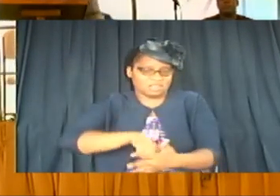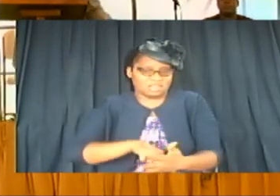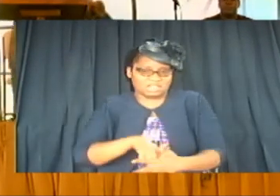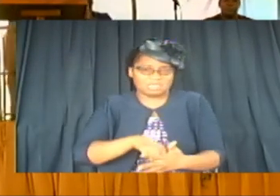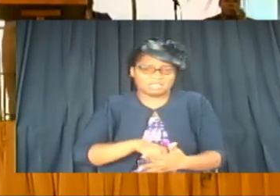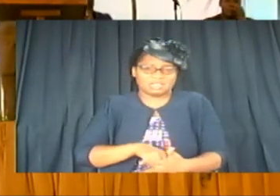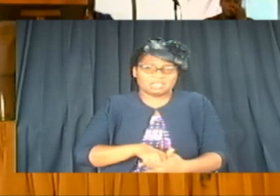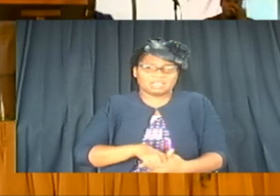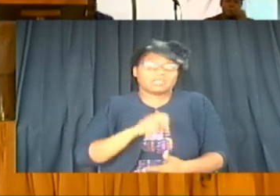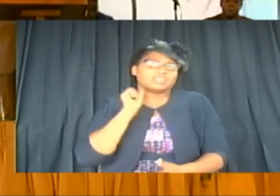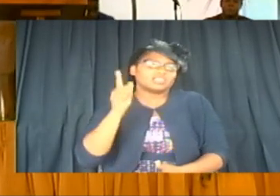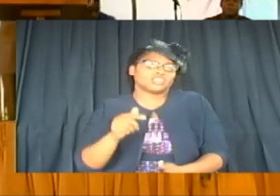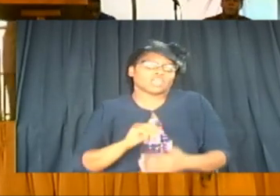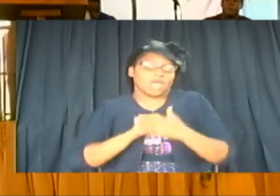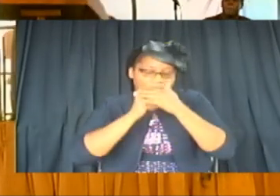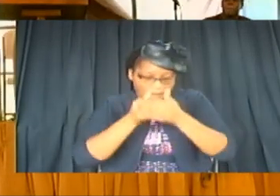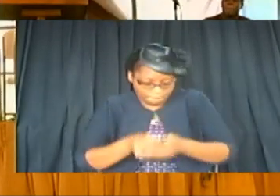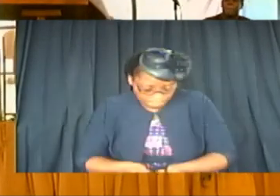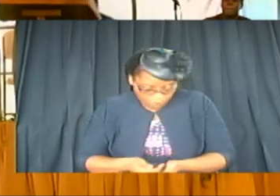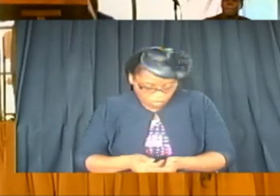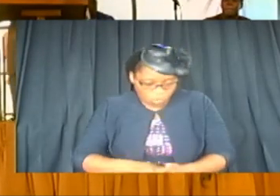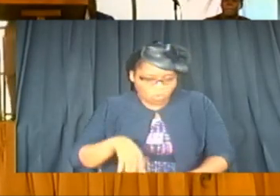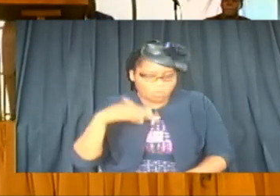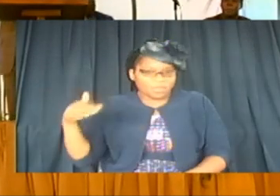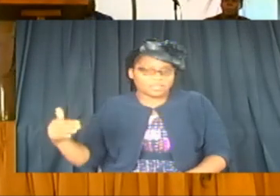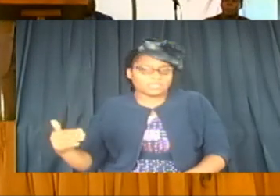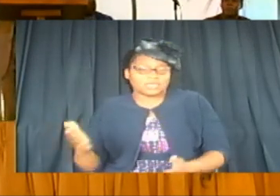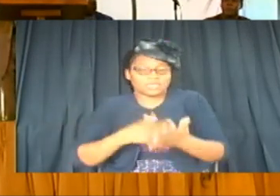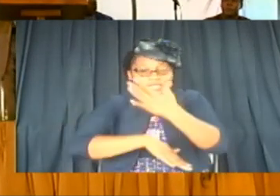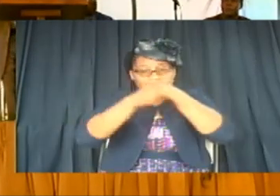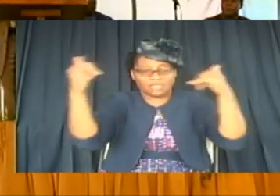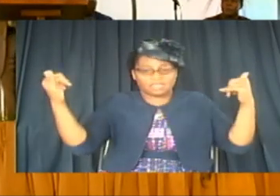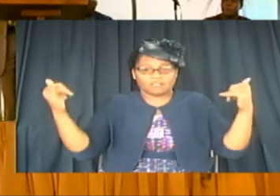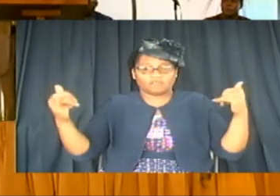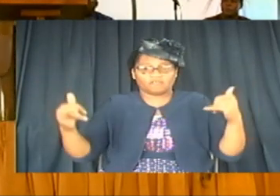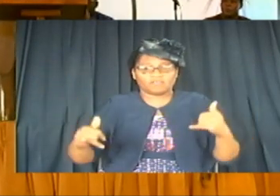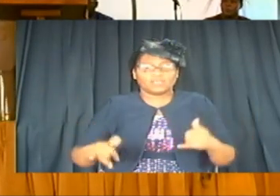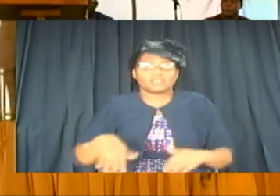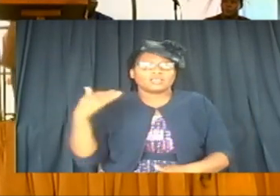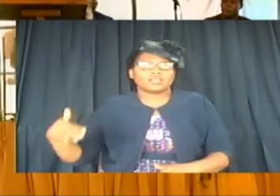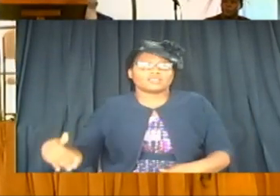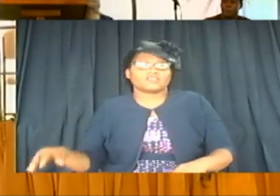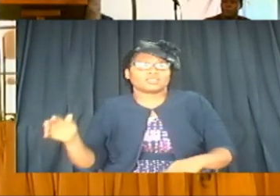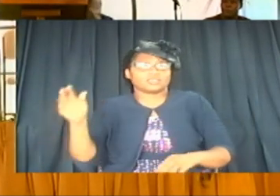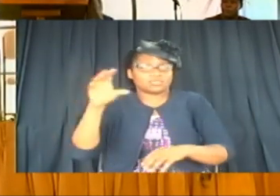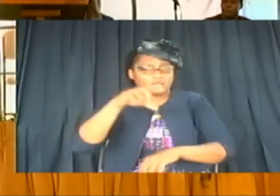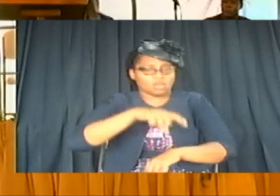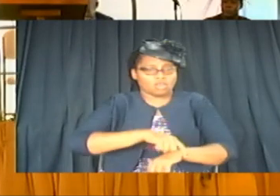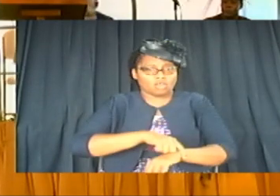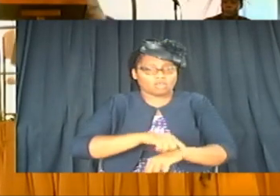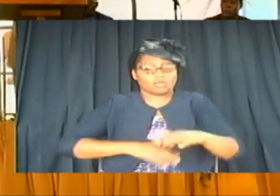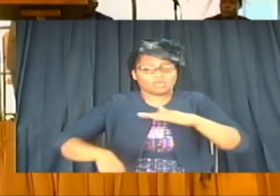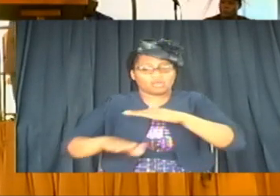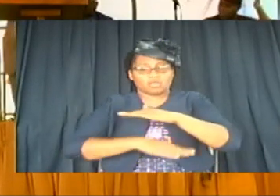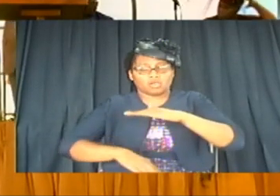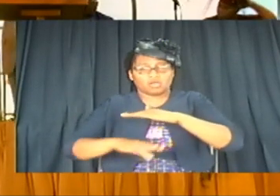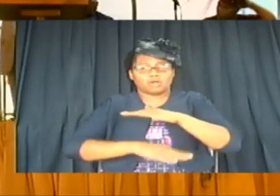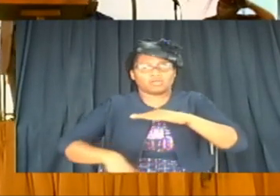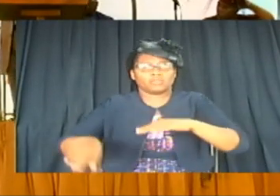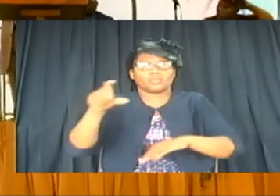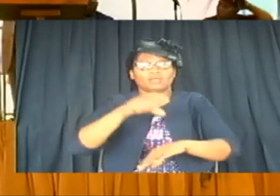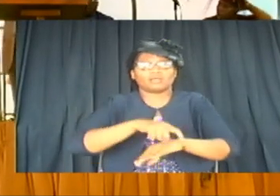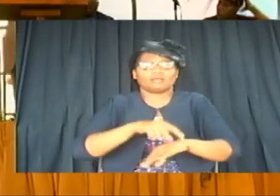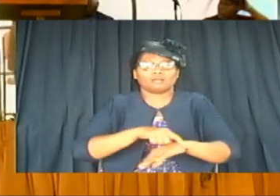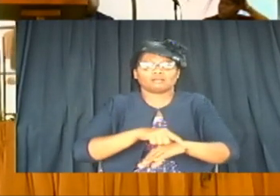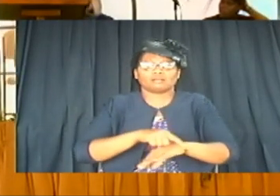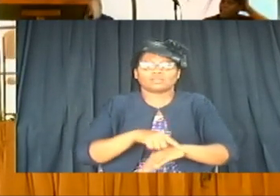every knee shall bow of things in heaven and things in earth and things under the earth. And every tongue will confess that Jesus Christ